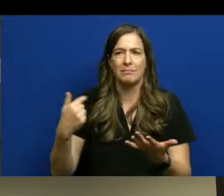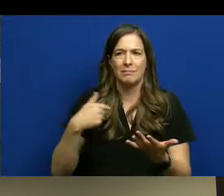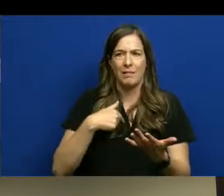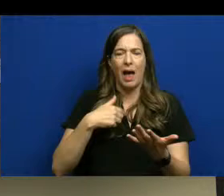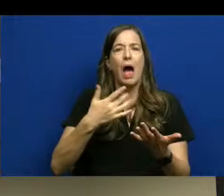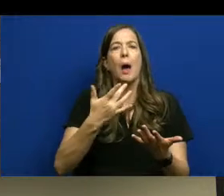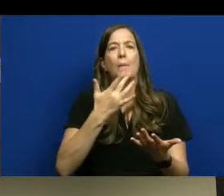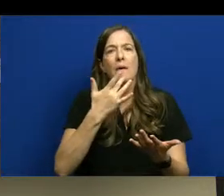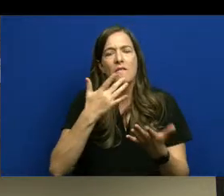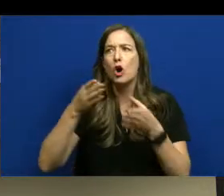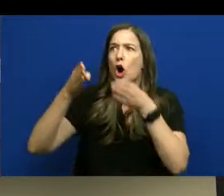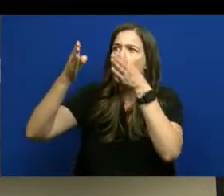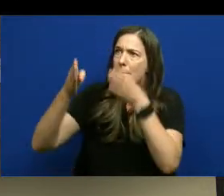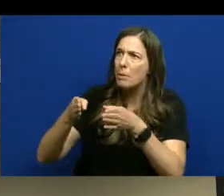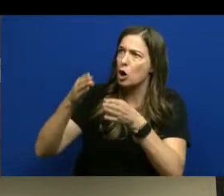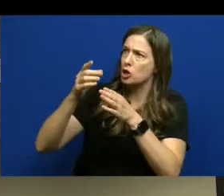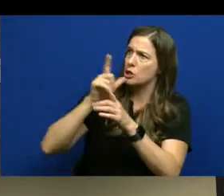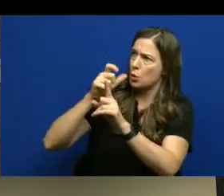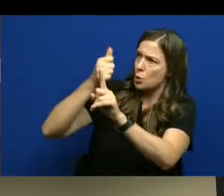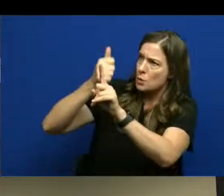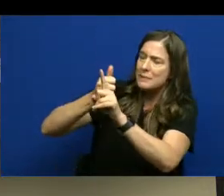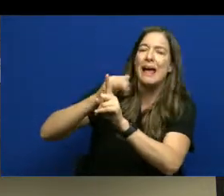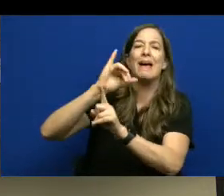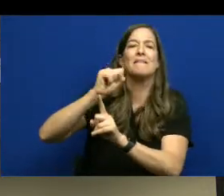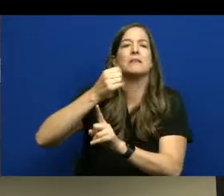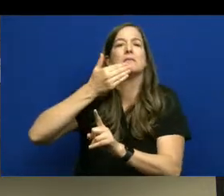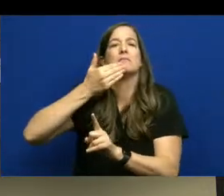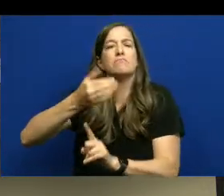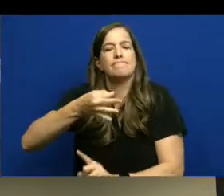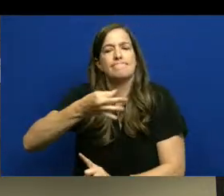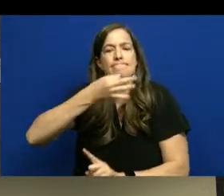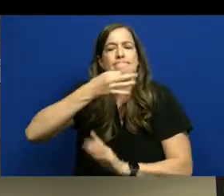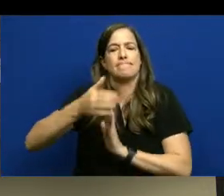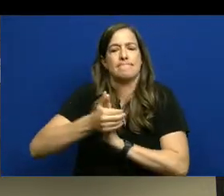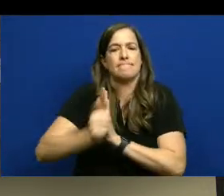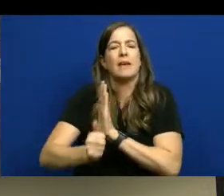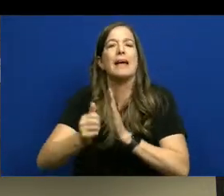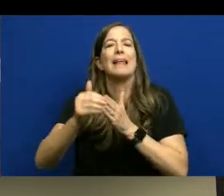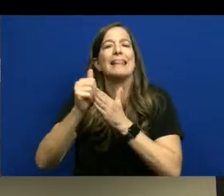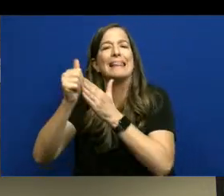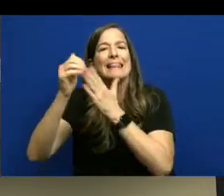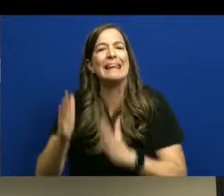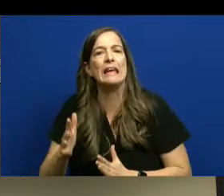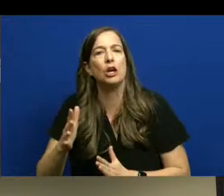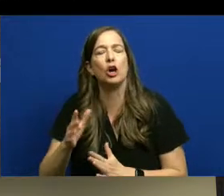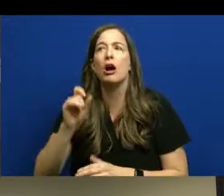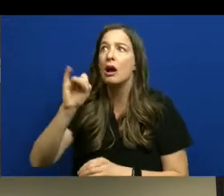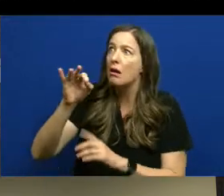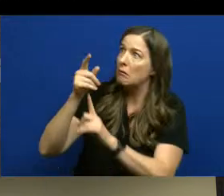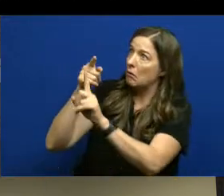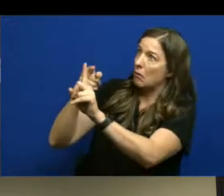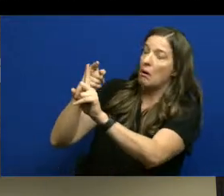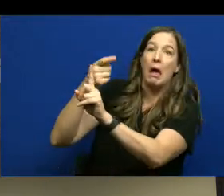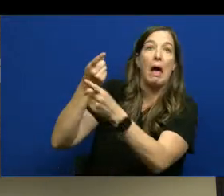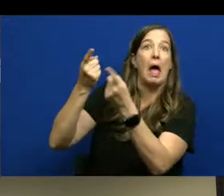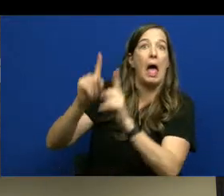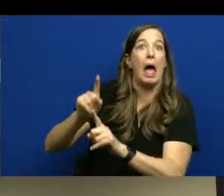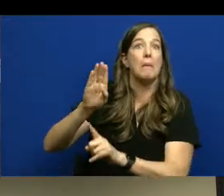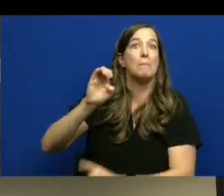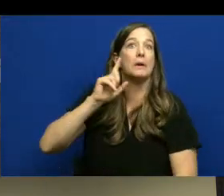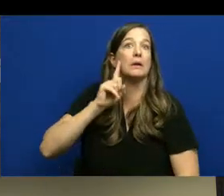deaf person is our leader, great. But I don't think that that has to be part